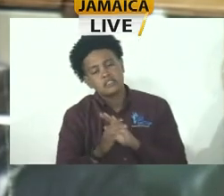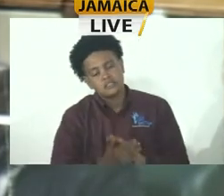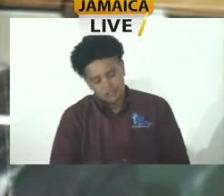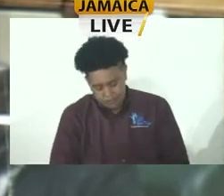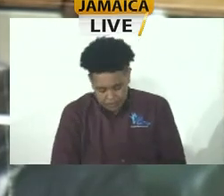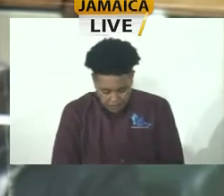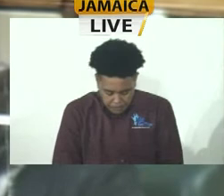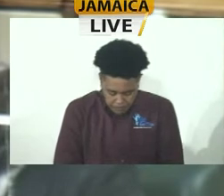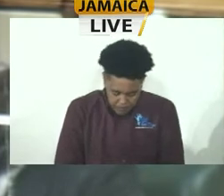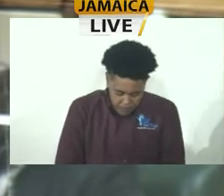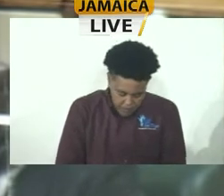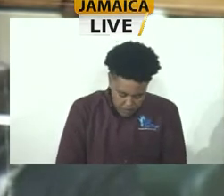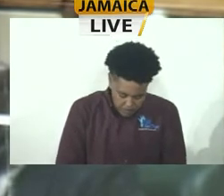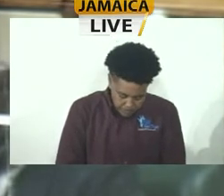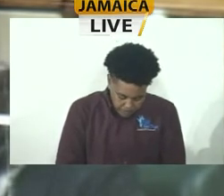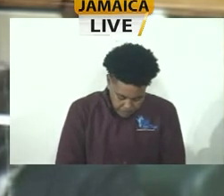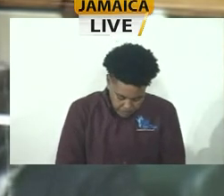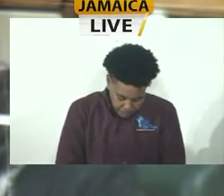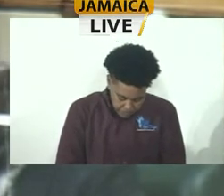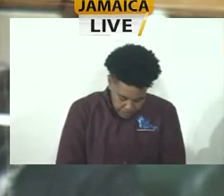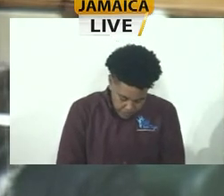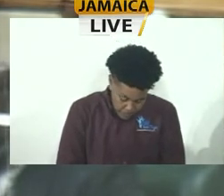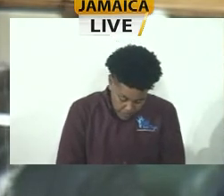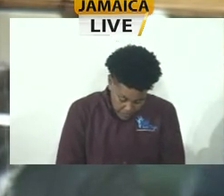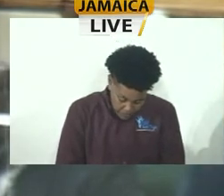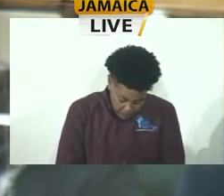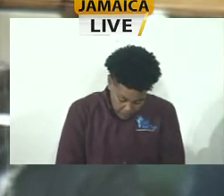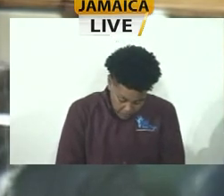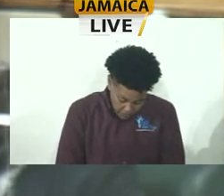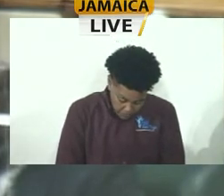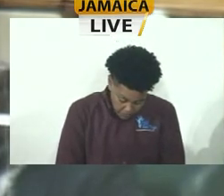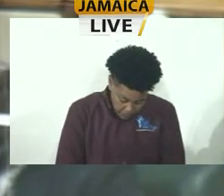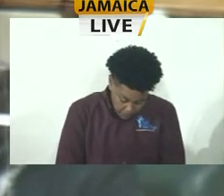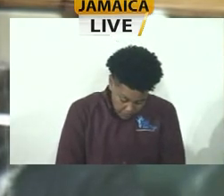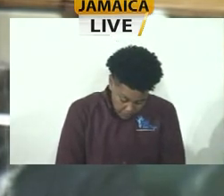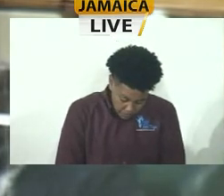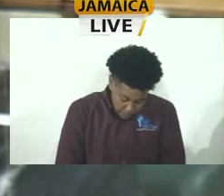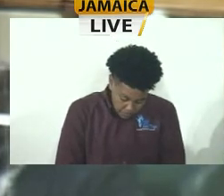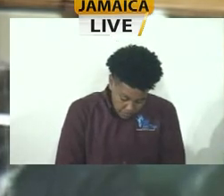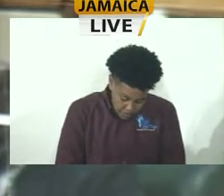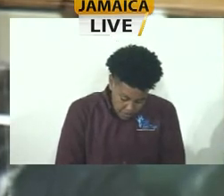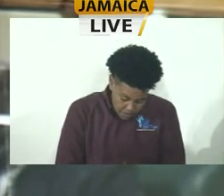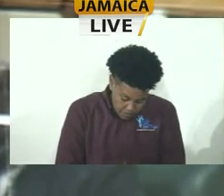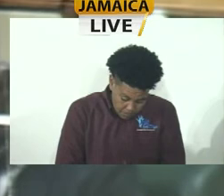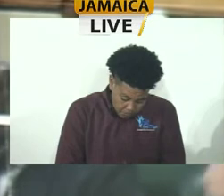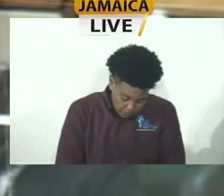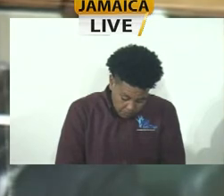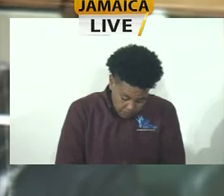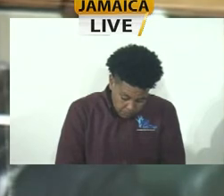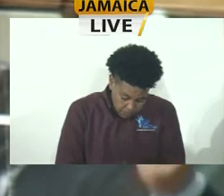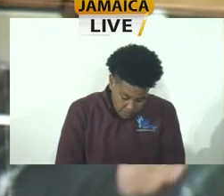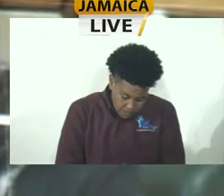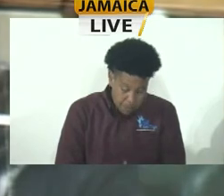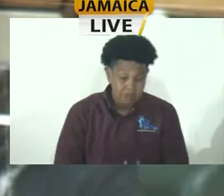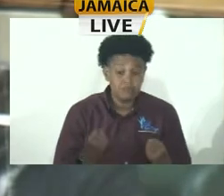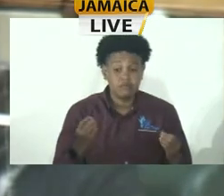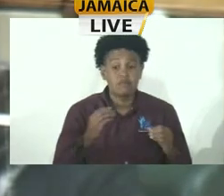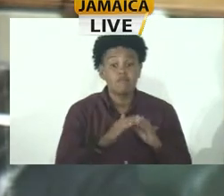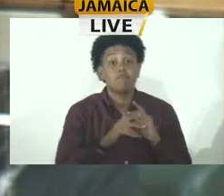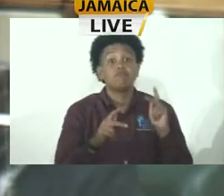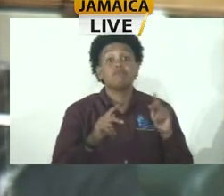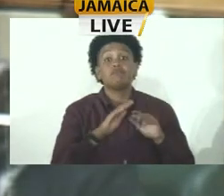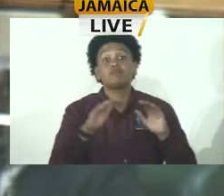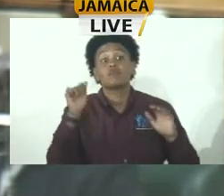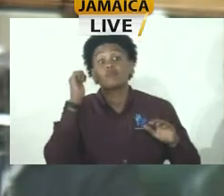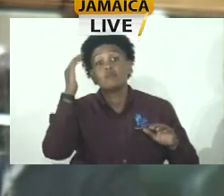many jamaicans would not know that trinidad kept its borders closed